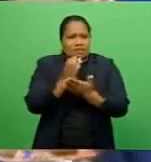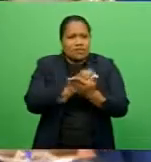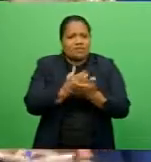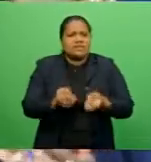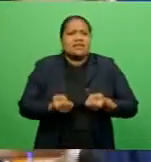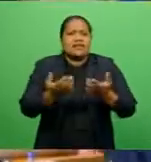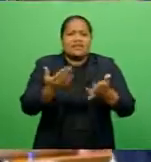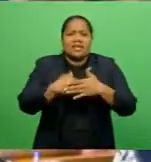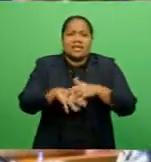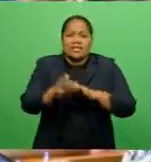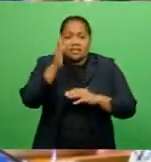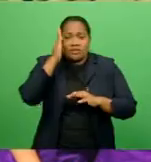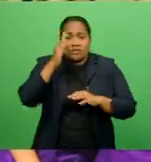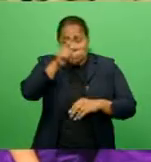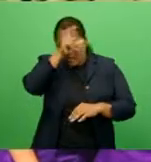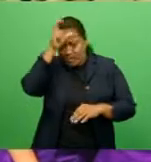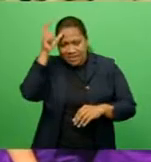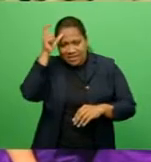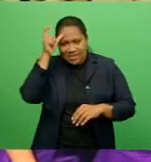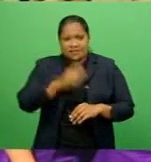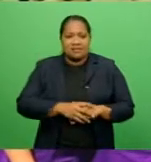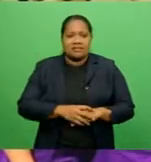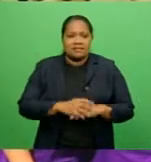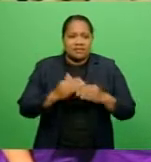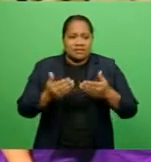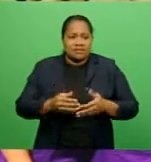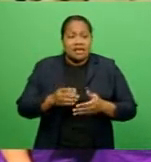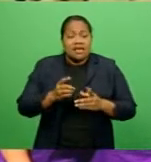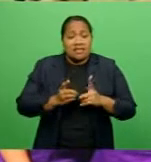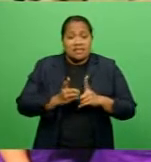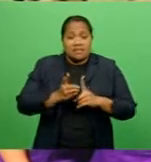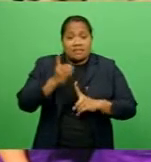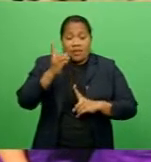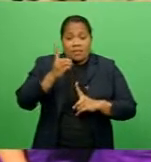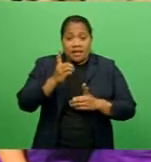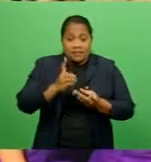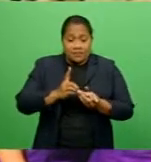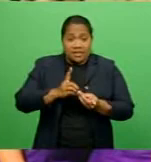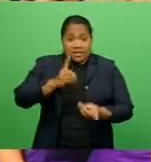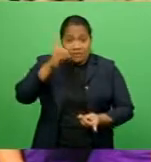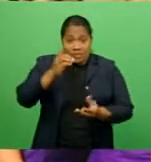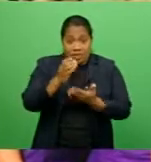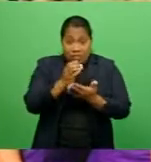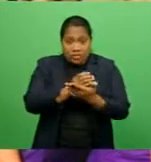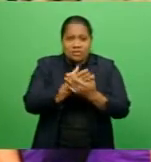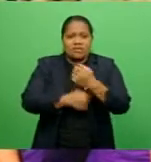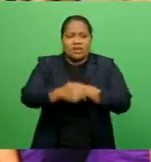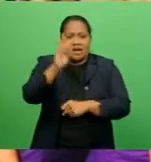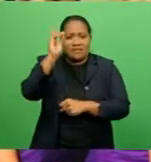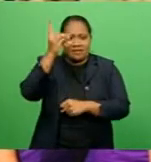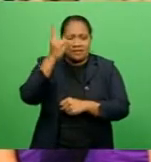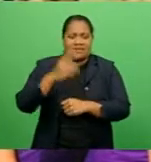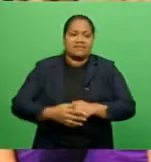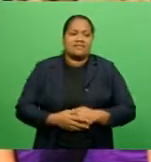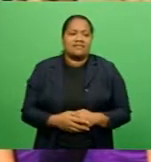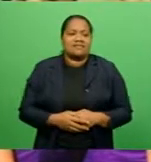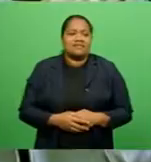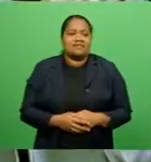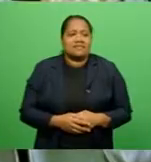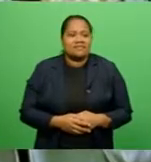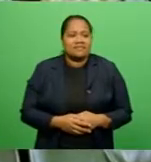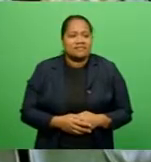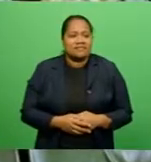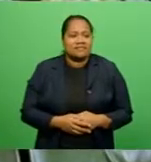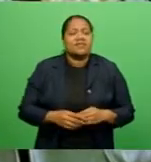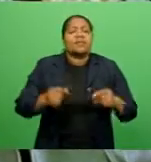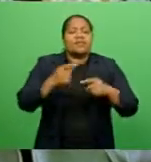particularly upgrading the diploma course to a degree. At least I owe the nursing profession in Fiji is to be able